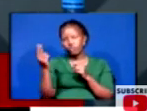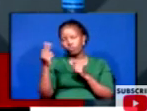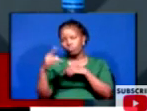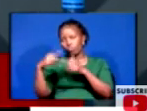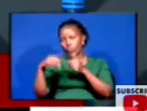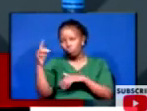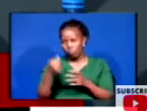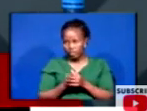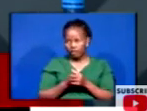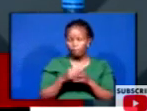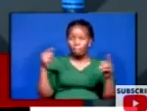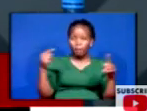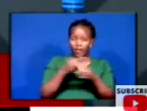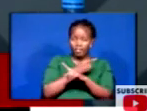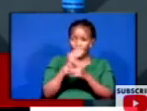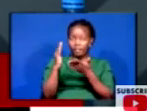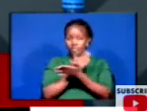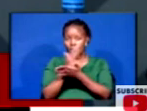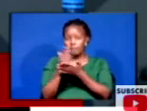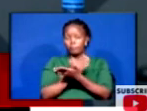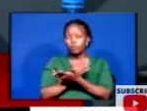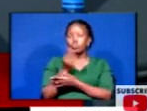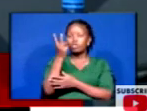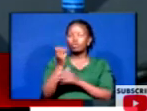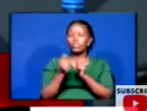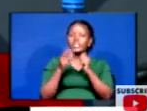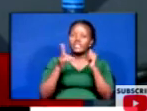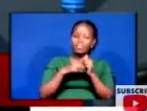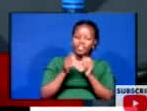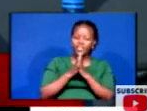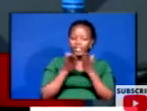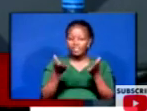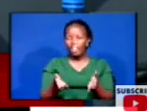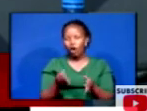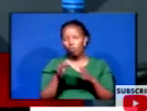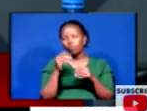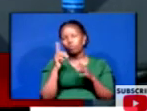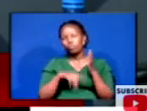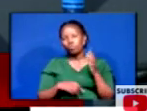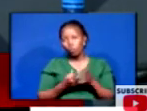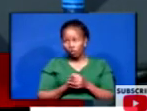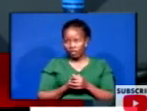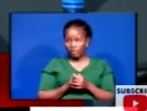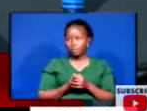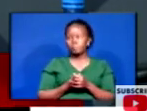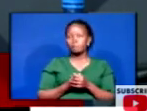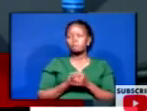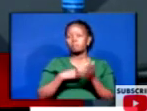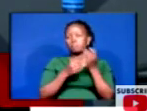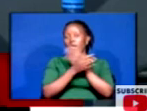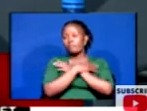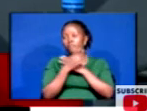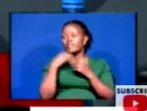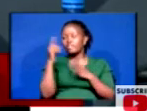difference between 2017 and now is this. As I rightly put it, as my landed friend Mola rightly put it, they opened